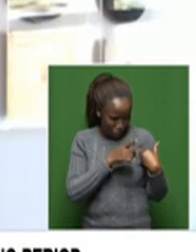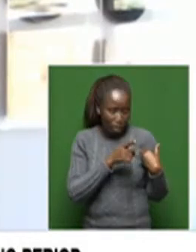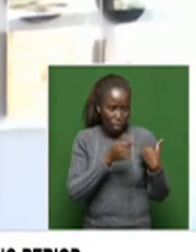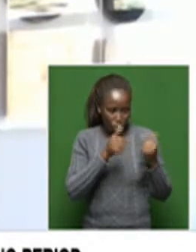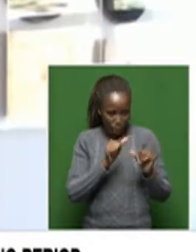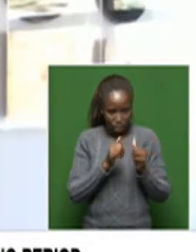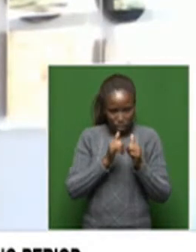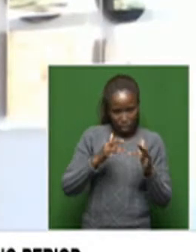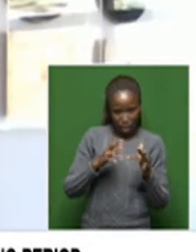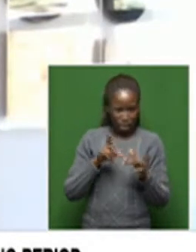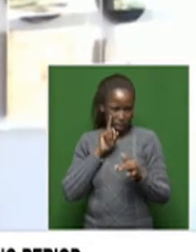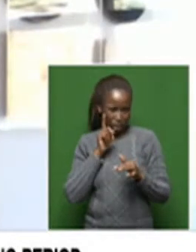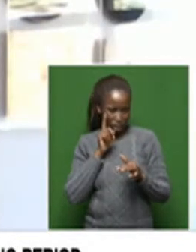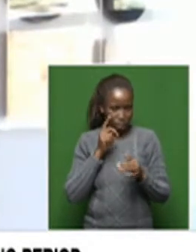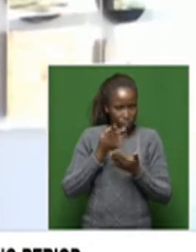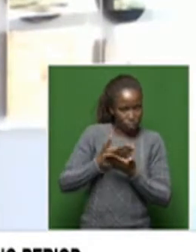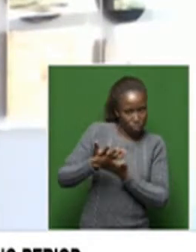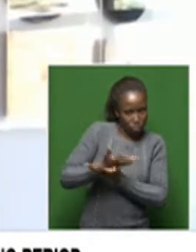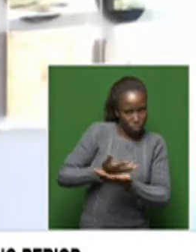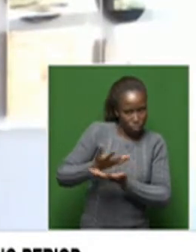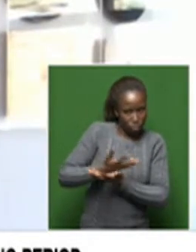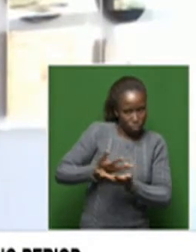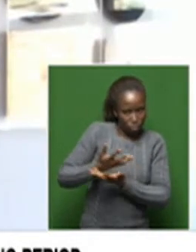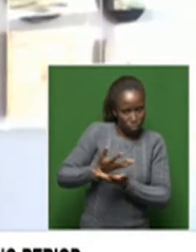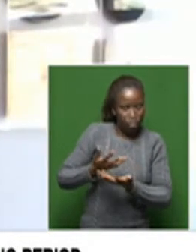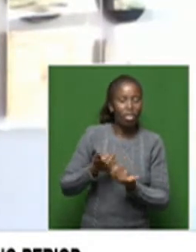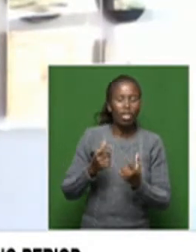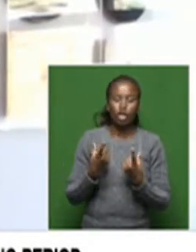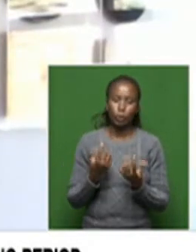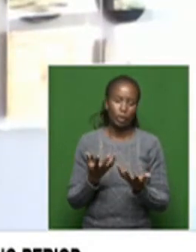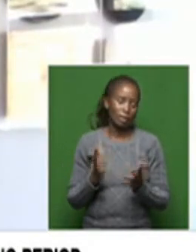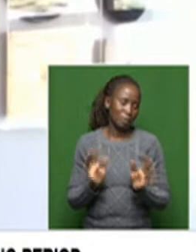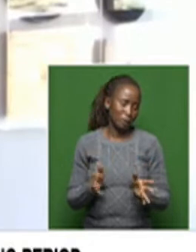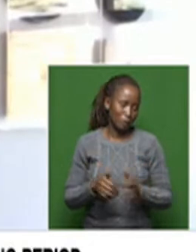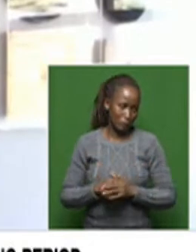those questions, and they talk with the applicants. That's what we have to do.